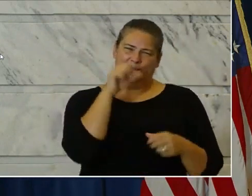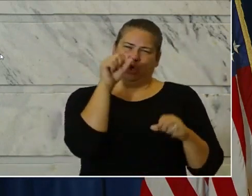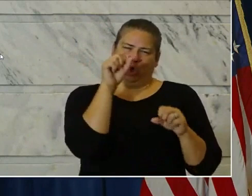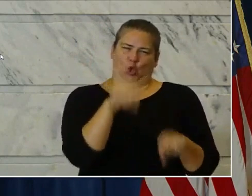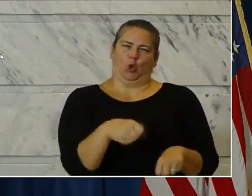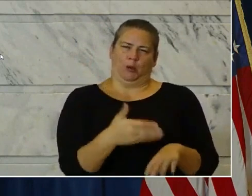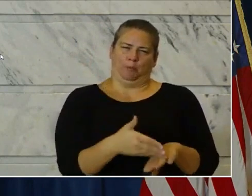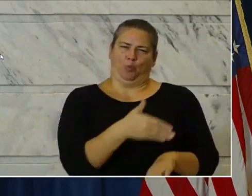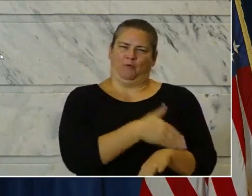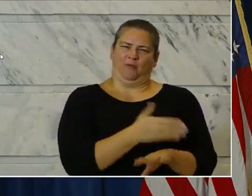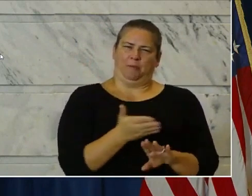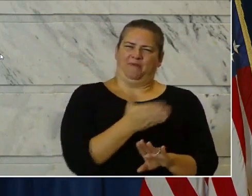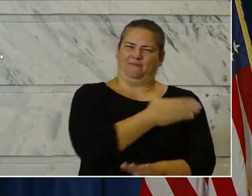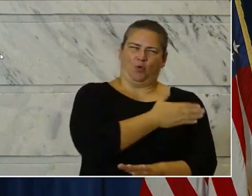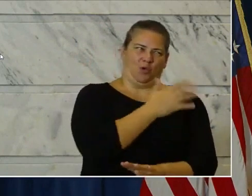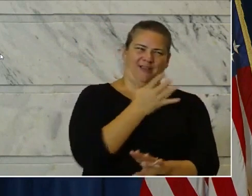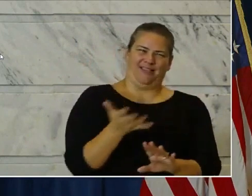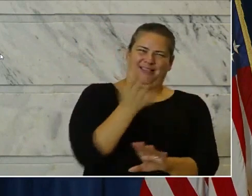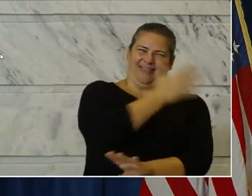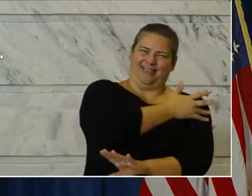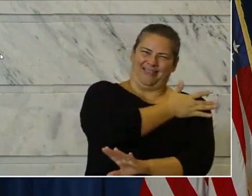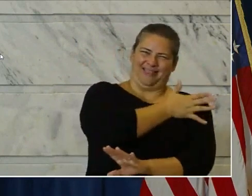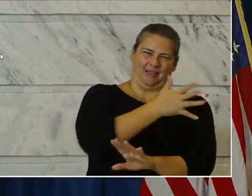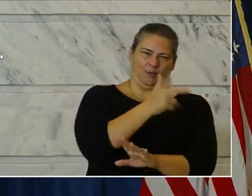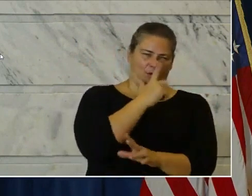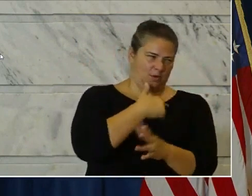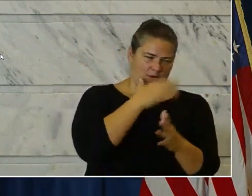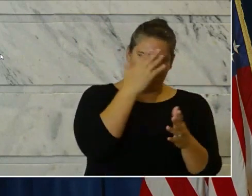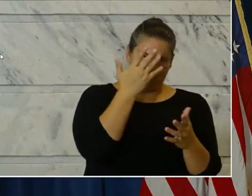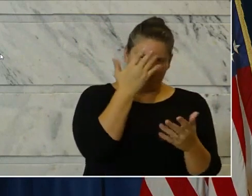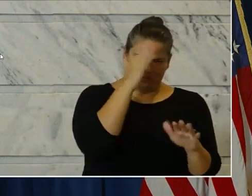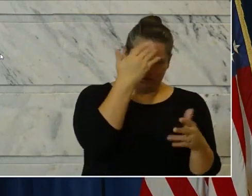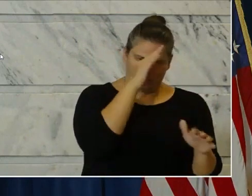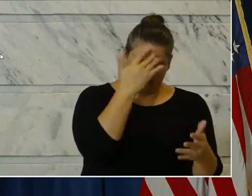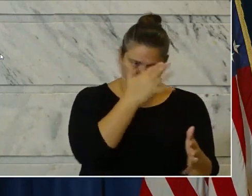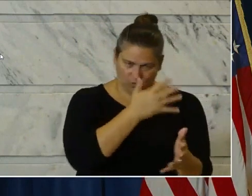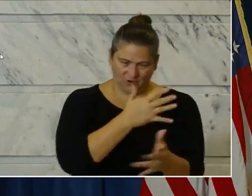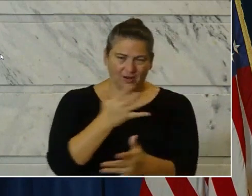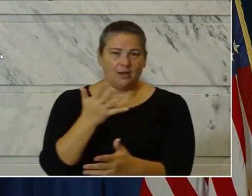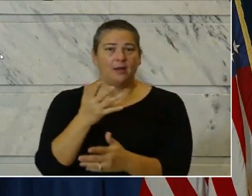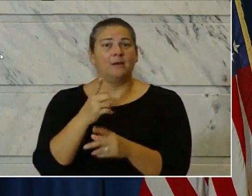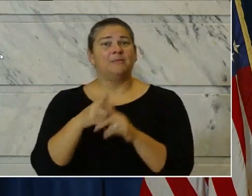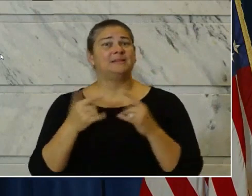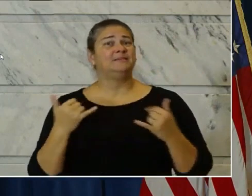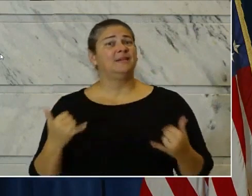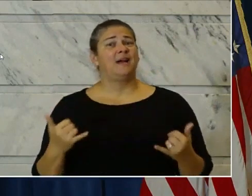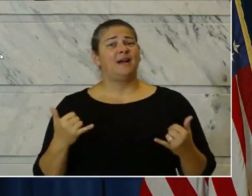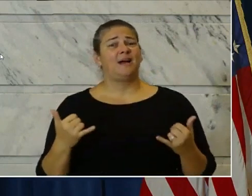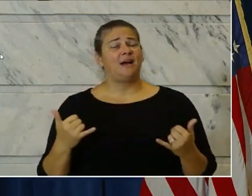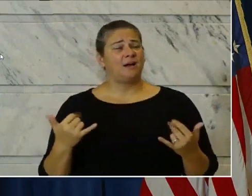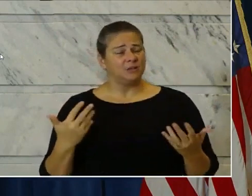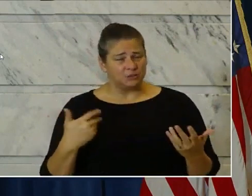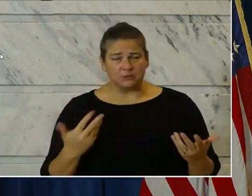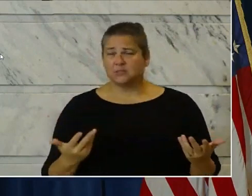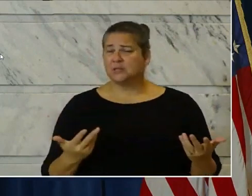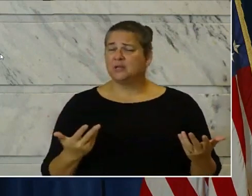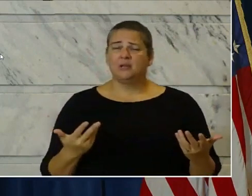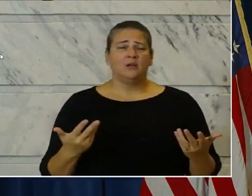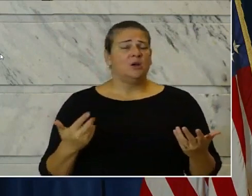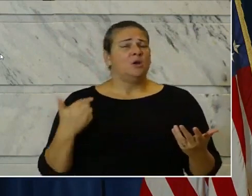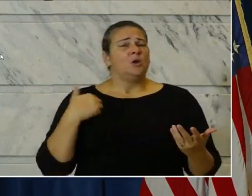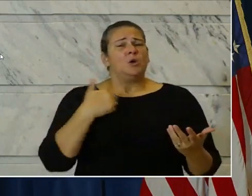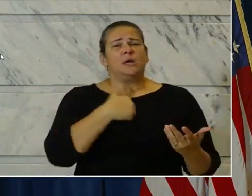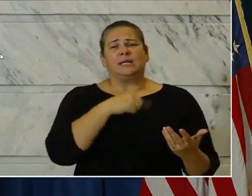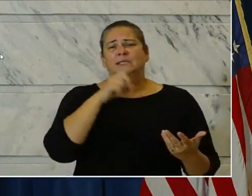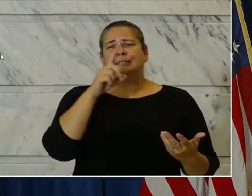be there for each other. And I know our mission as a part of the state is to try to be there for each